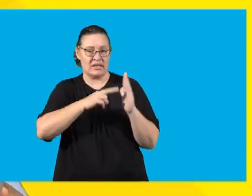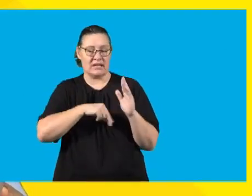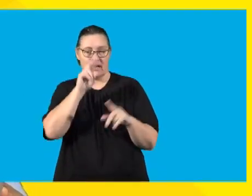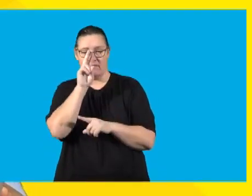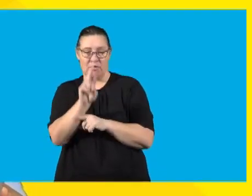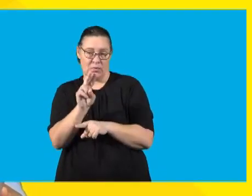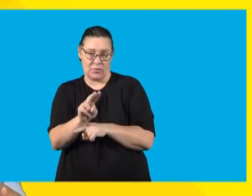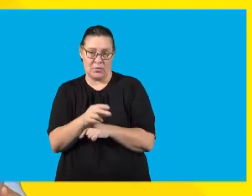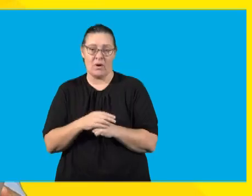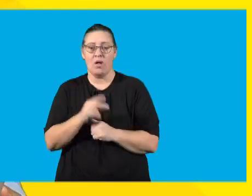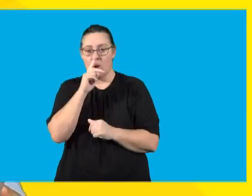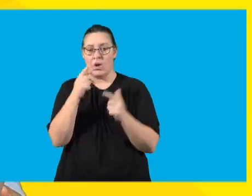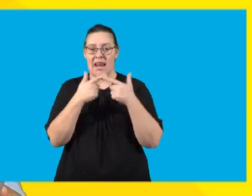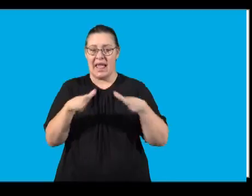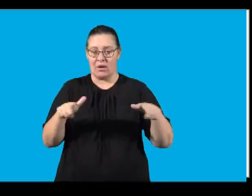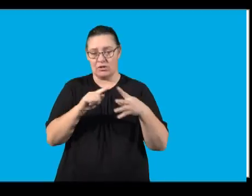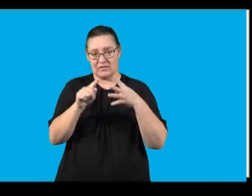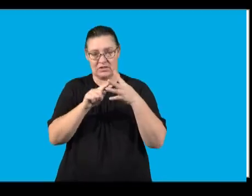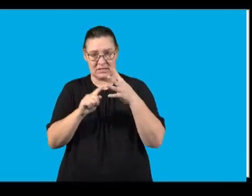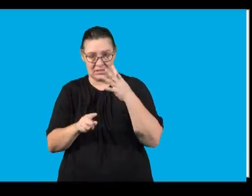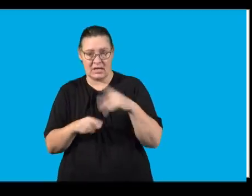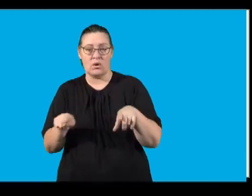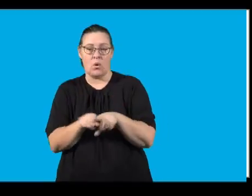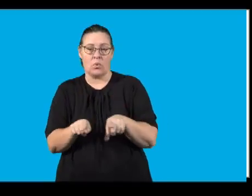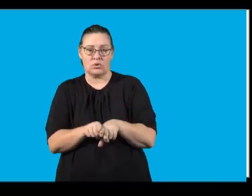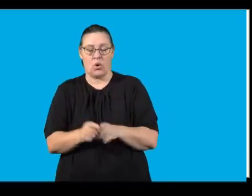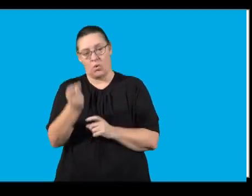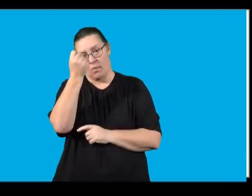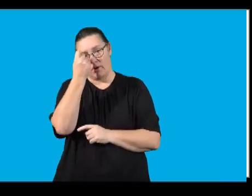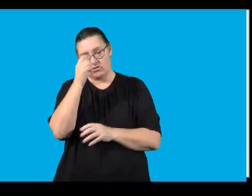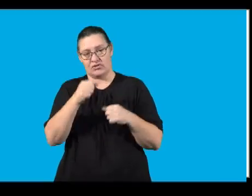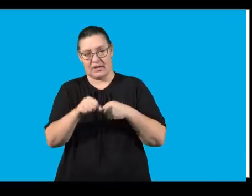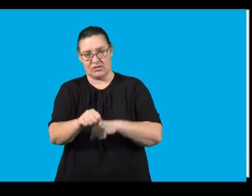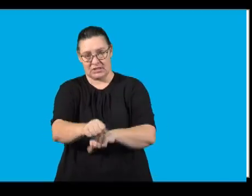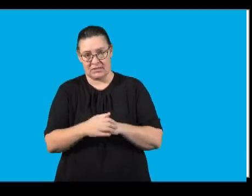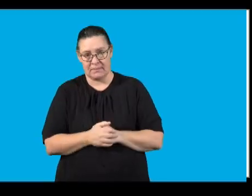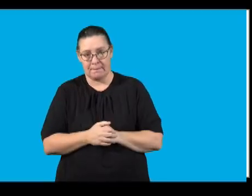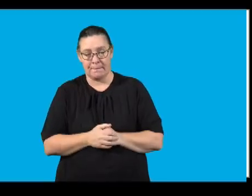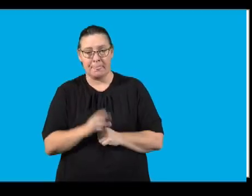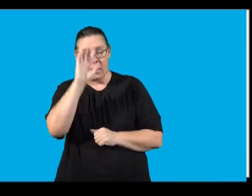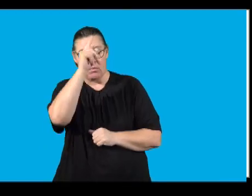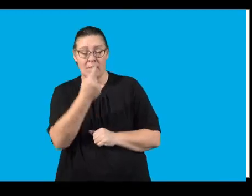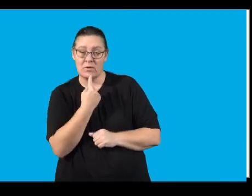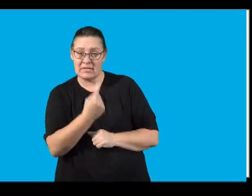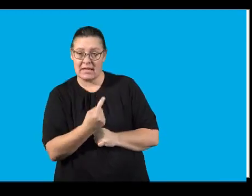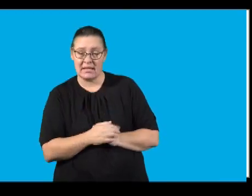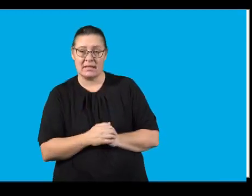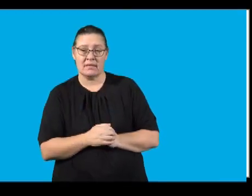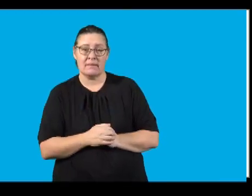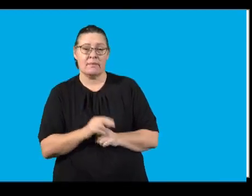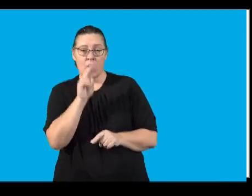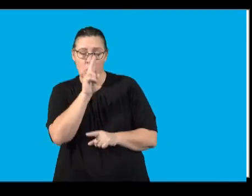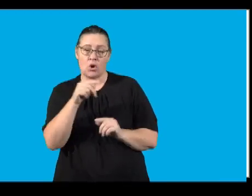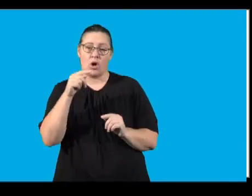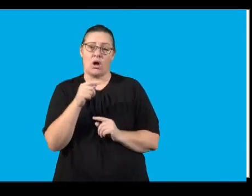we have looked at reading and viewing, and remember we looked at language features as well as comprehension strategies. And remember